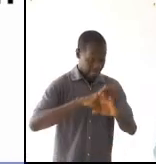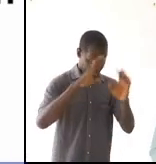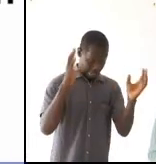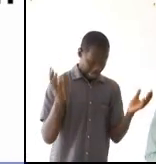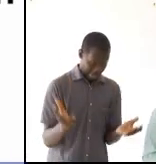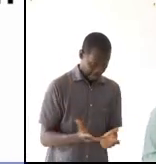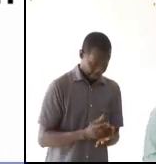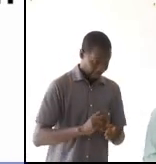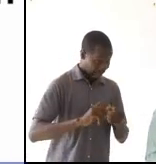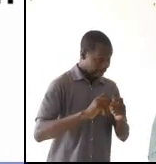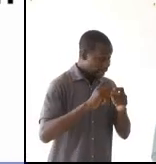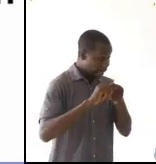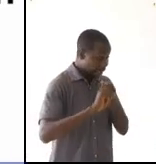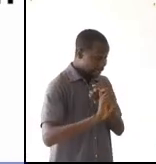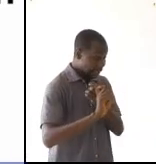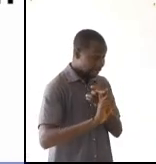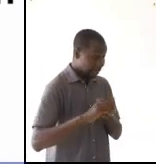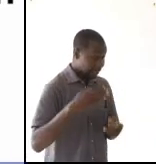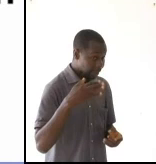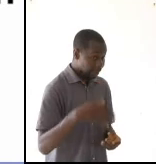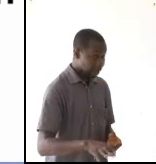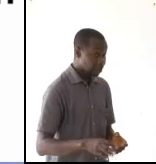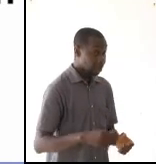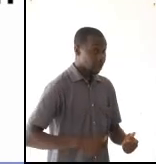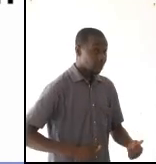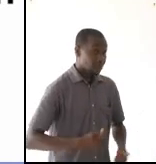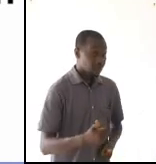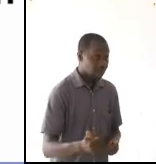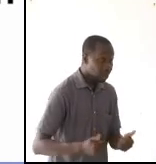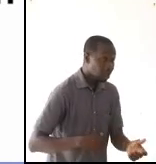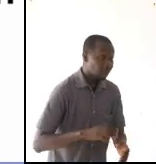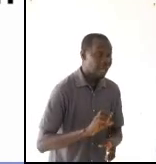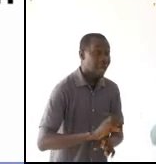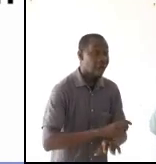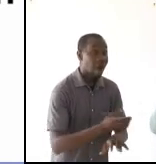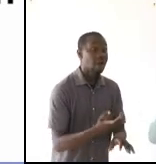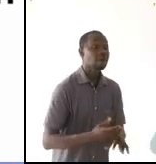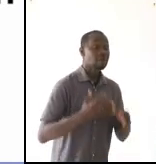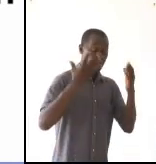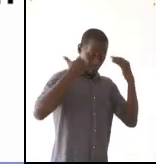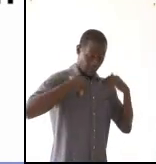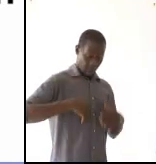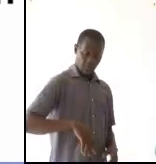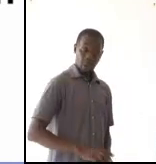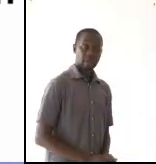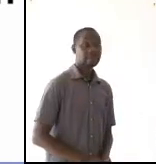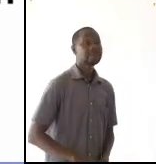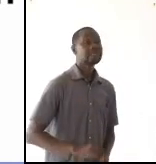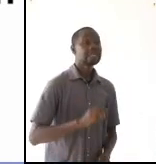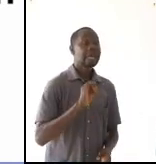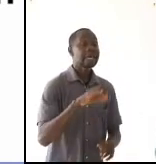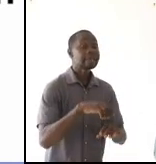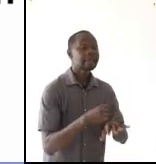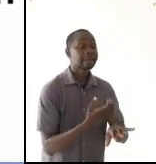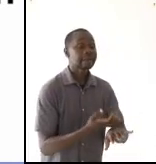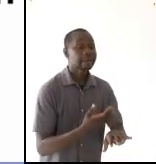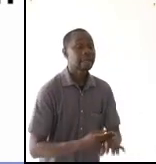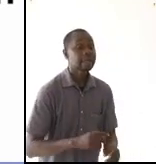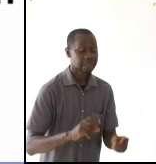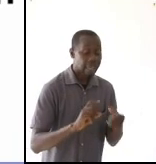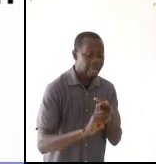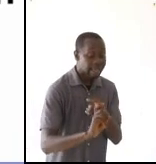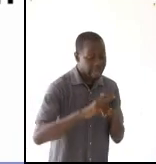linked up. And when you come to the reproductive and other organs, the whole body is a system, it's a